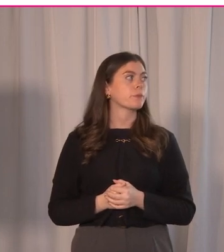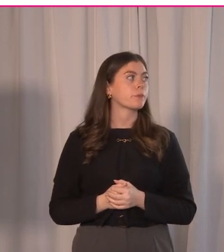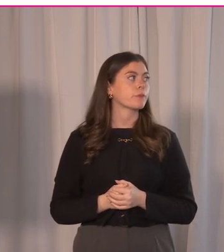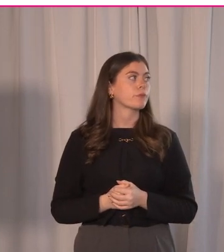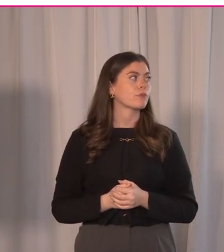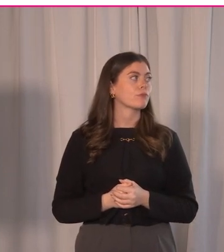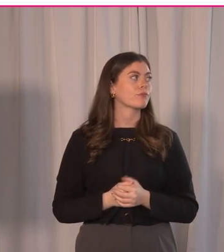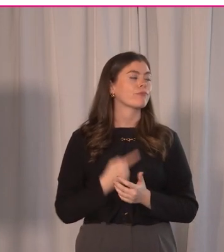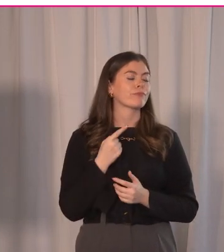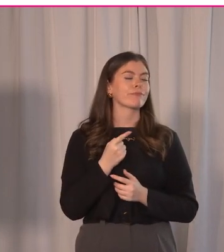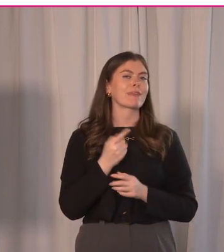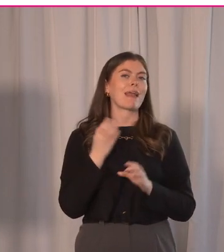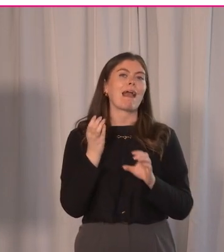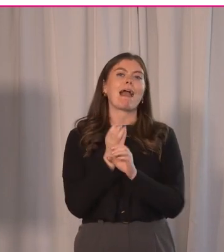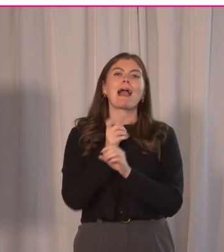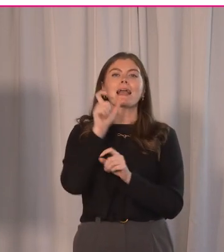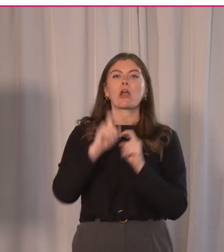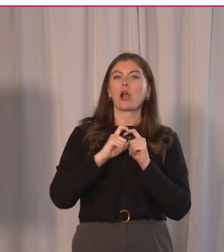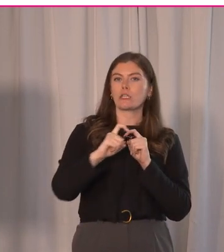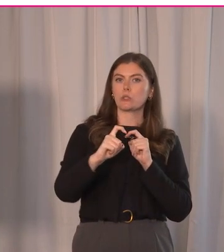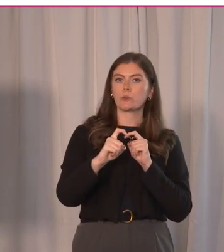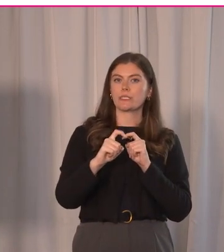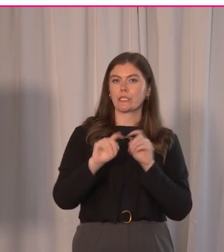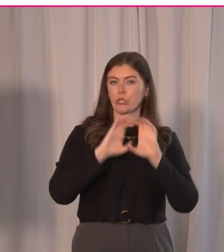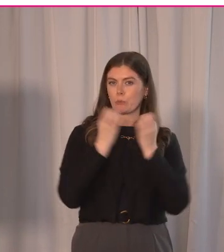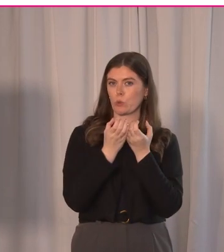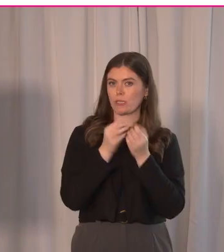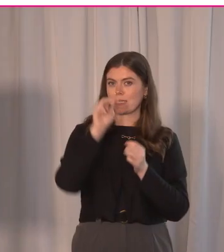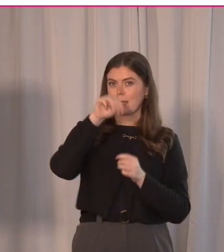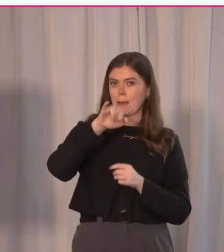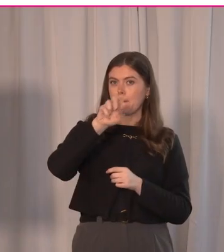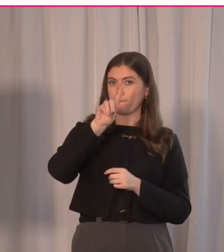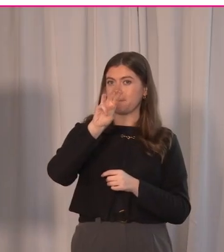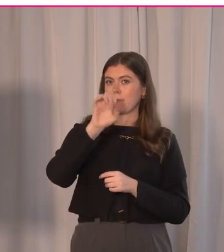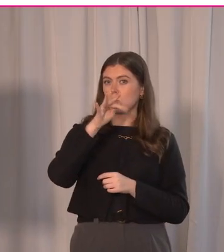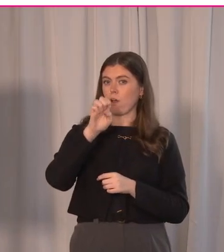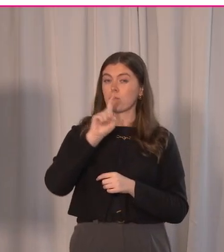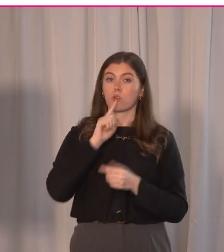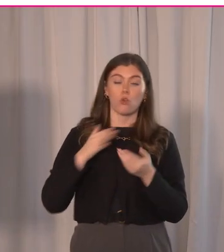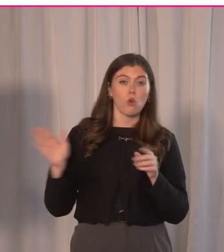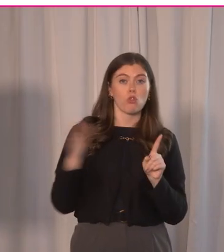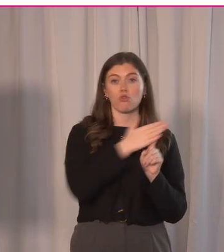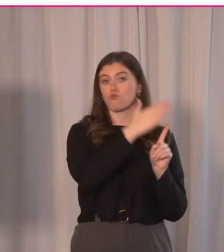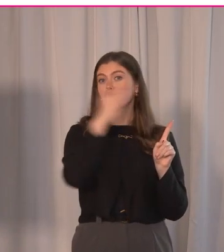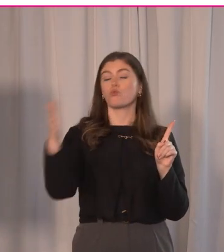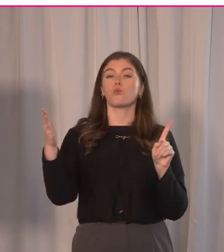the continuity of care from community midwife again. But across the whole finding, they talked about these